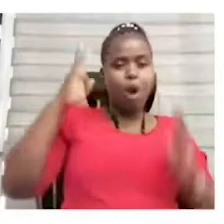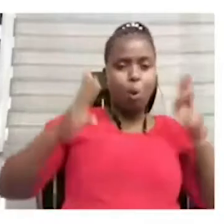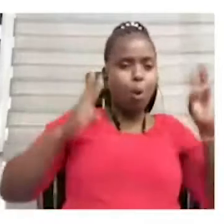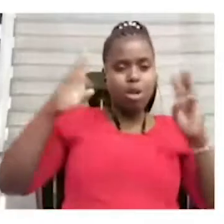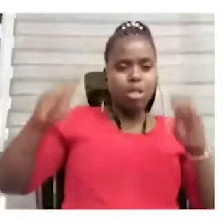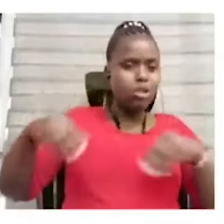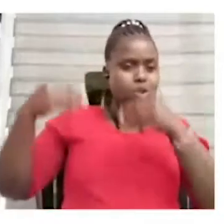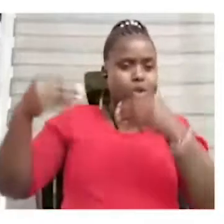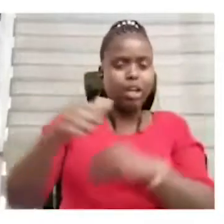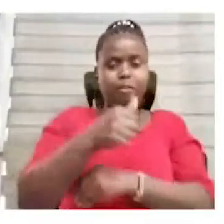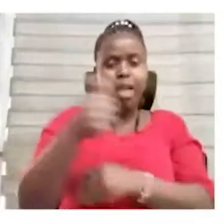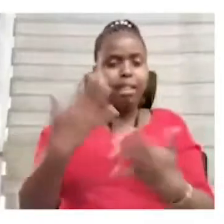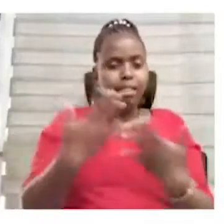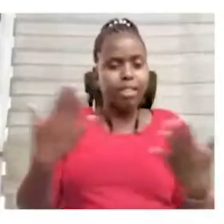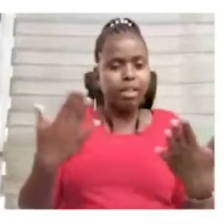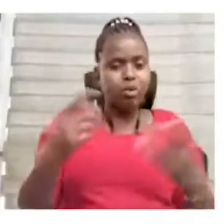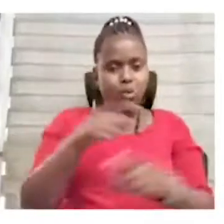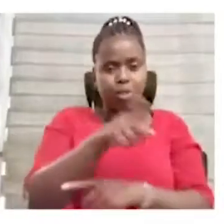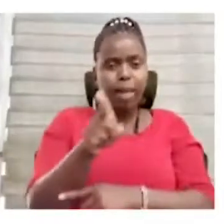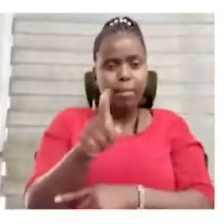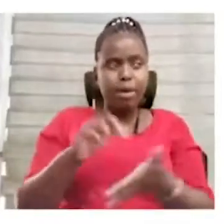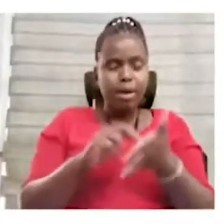them. So we do a lot of